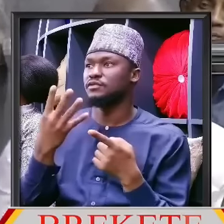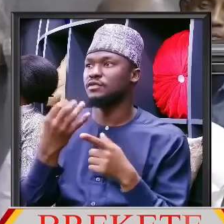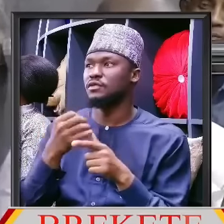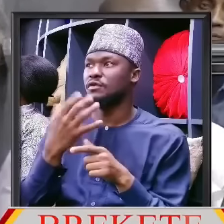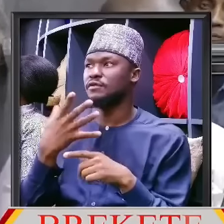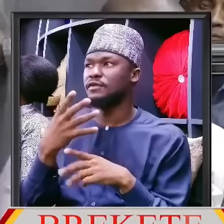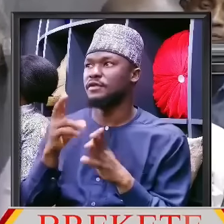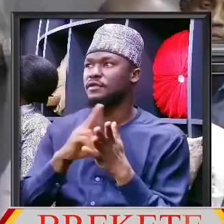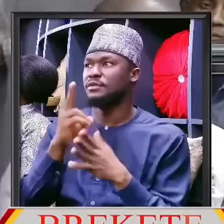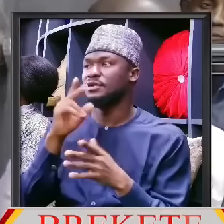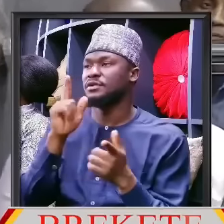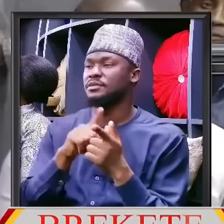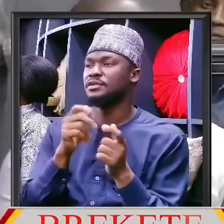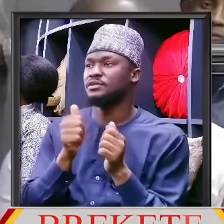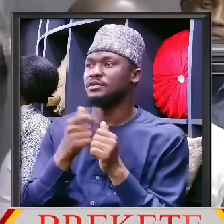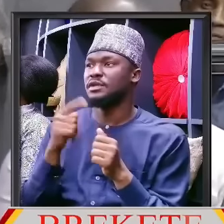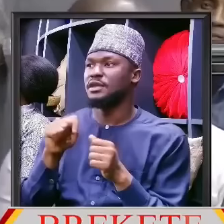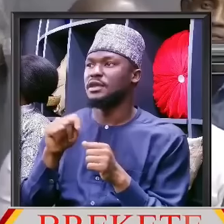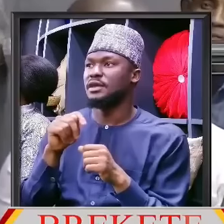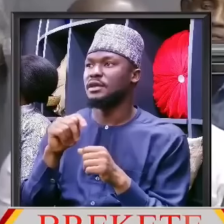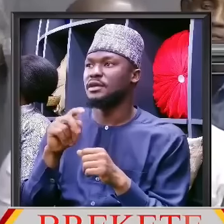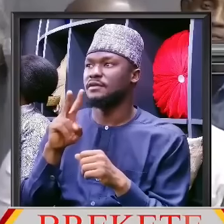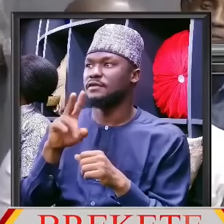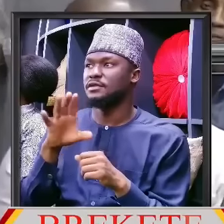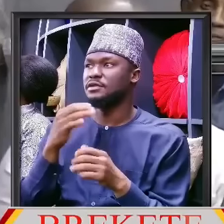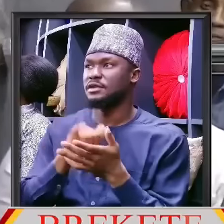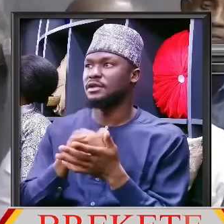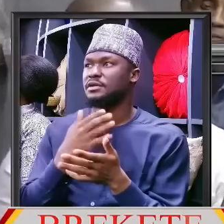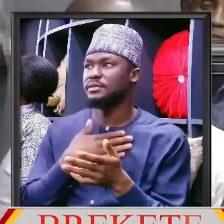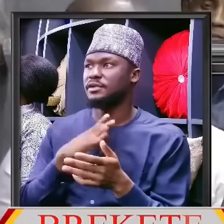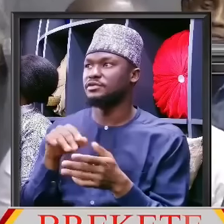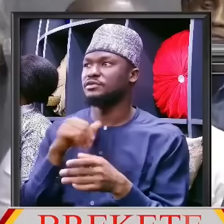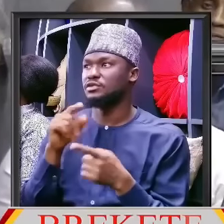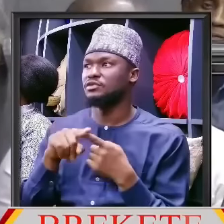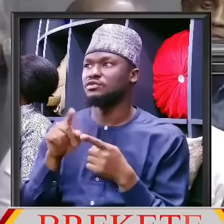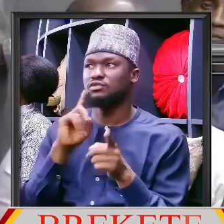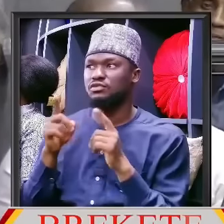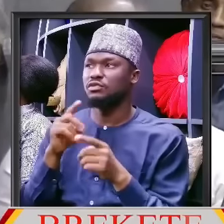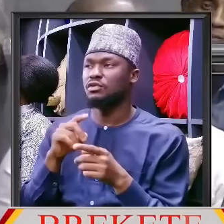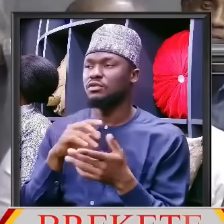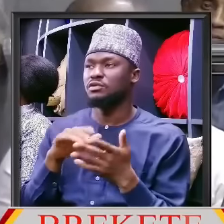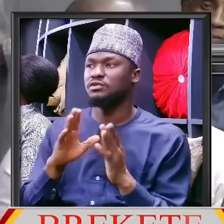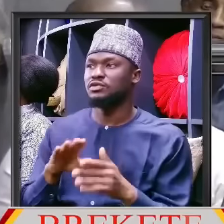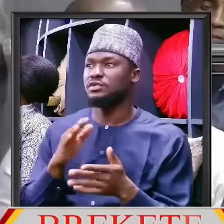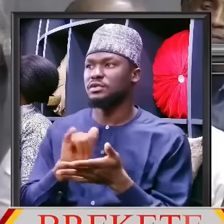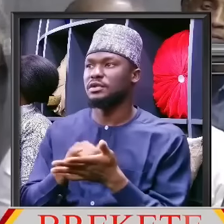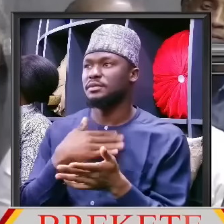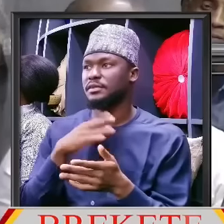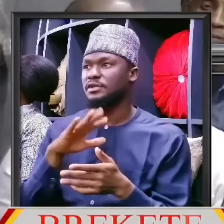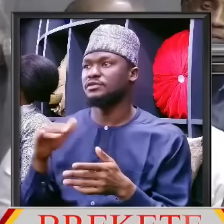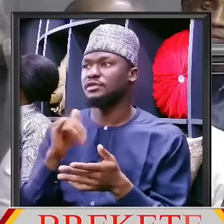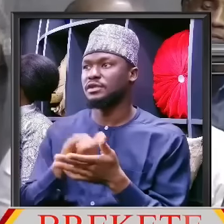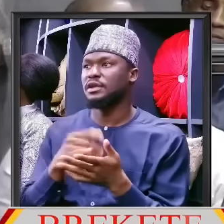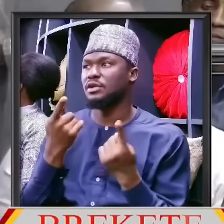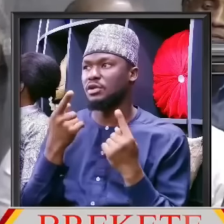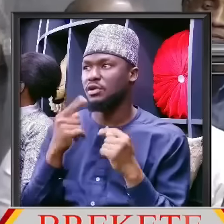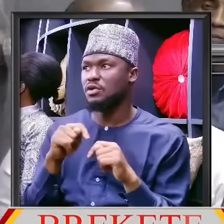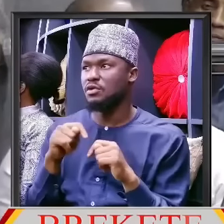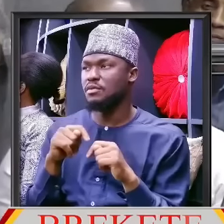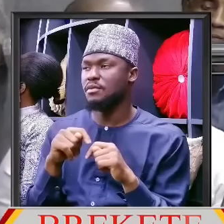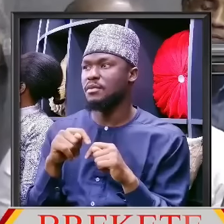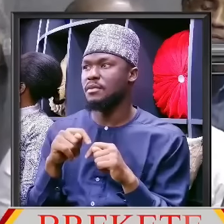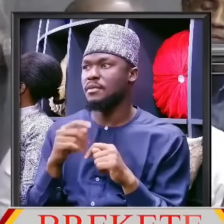meet face-to-face with their vice chancellor, say, my children, you know, go they talk students, my children, where